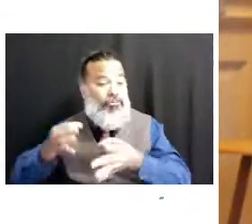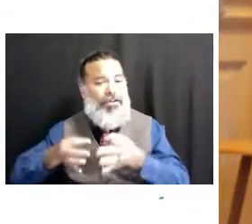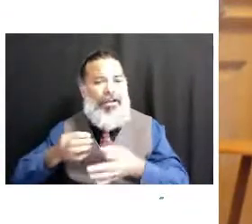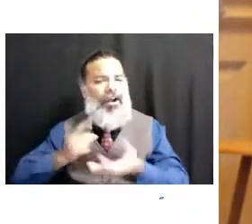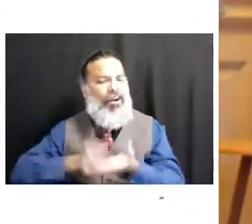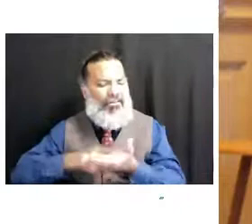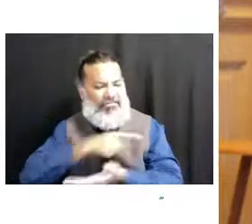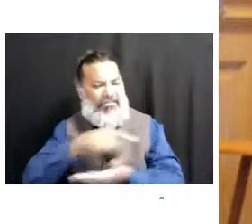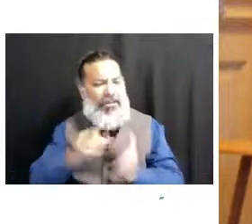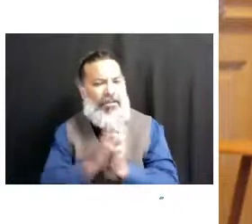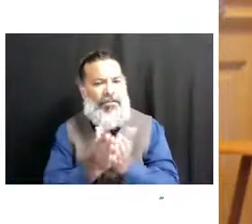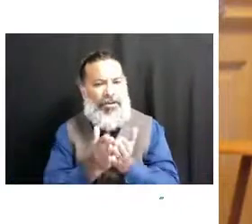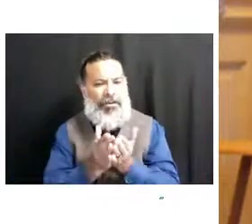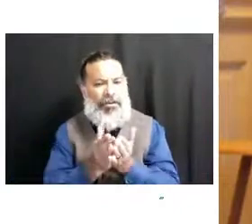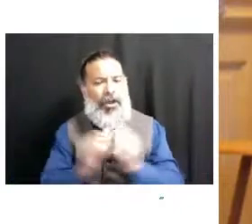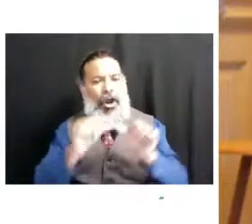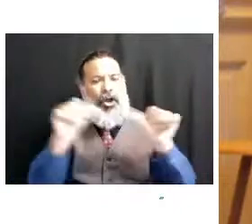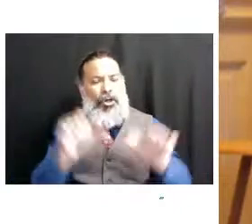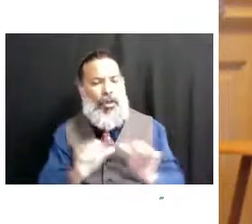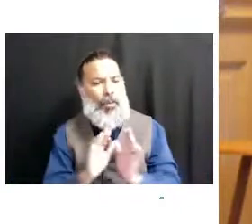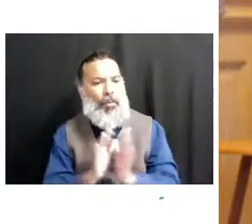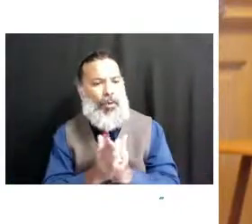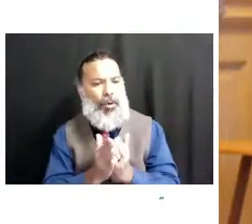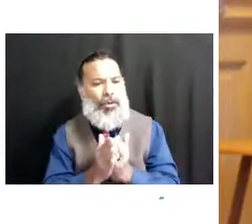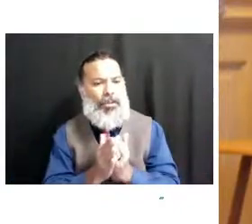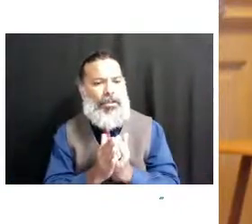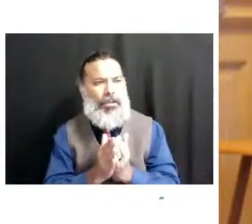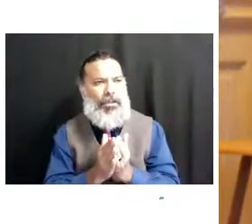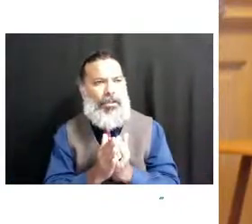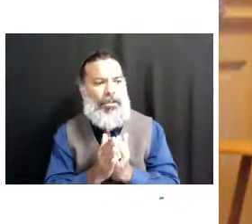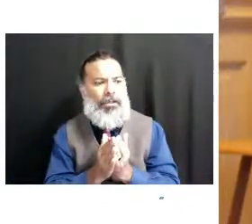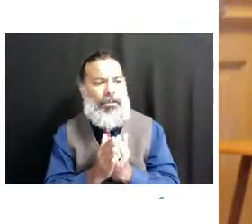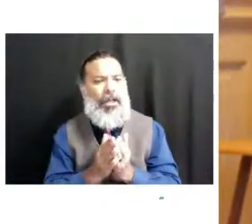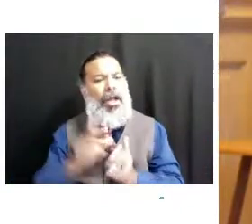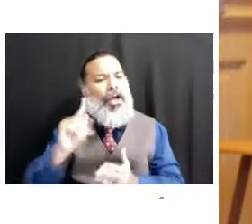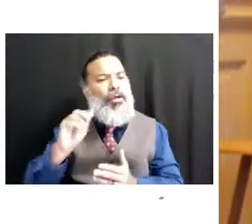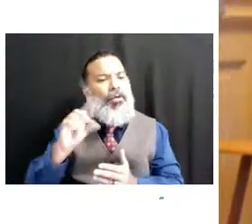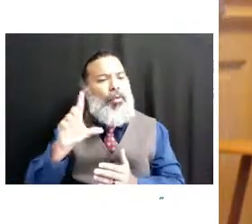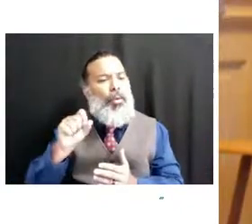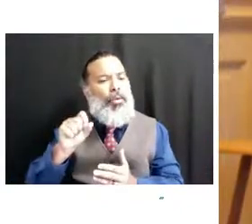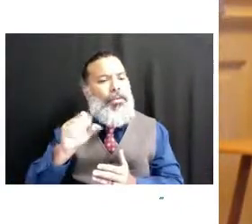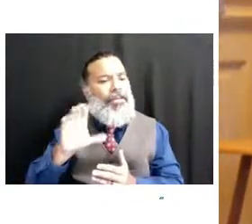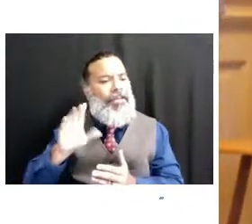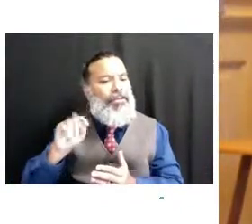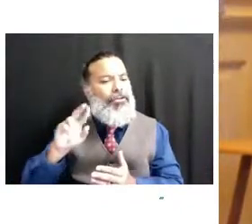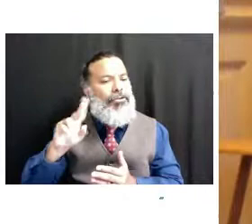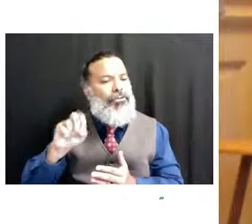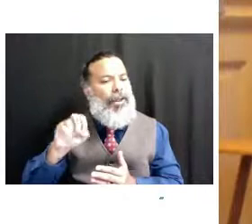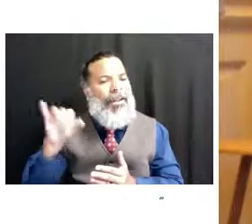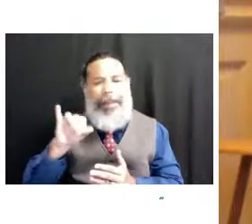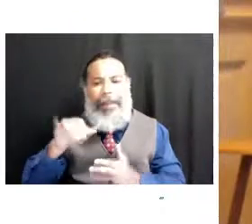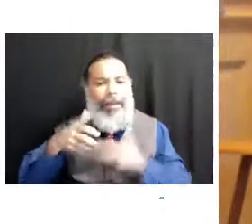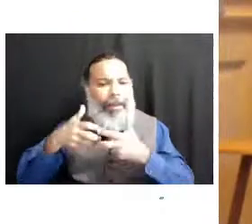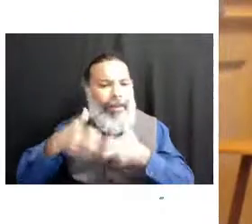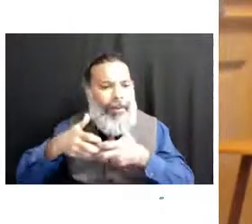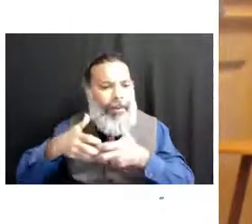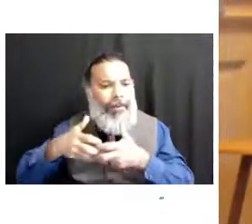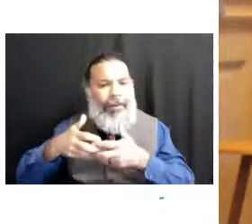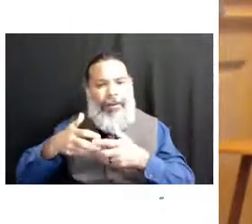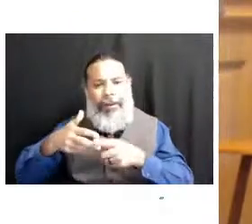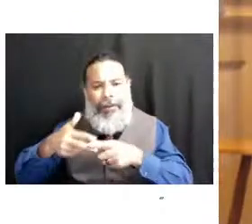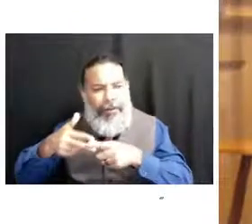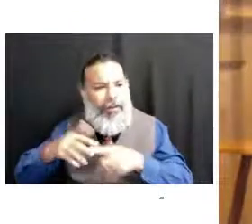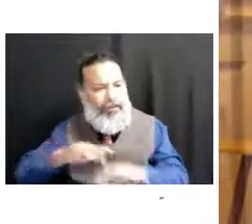argues that the books, architectural books, are as much tools of his trade as any mechanic's